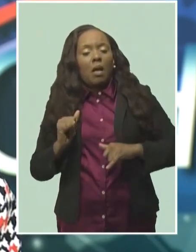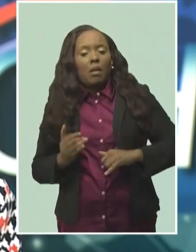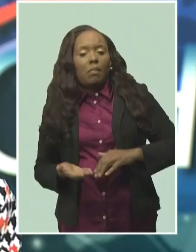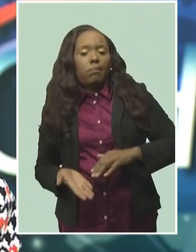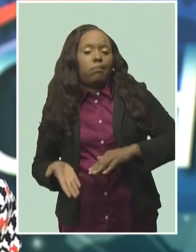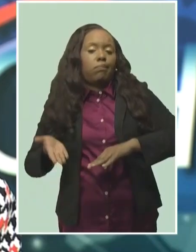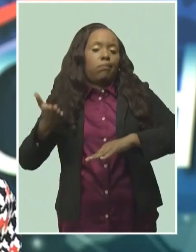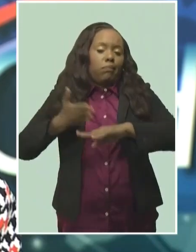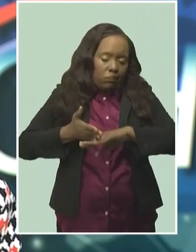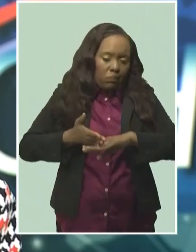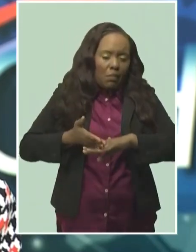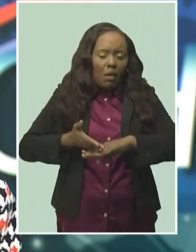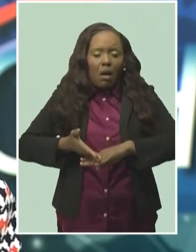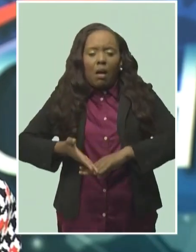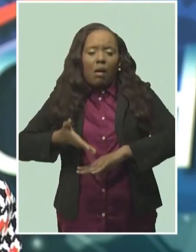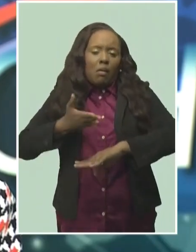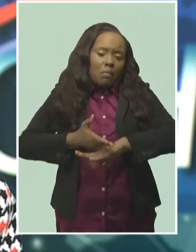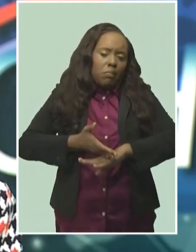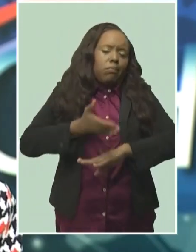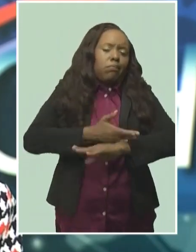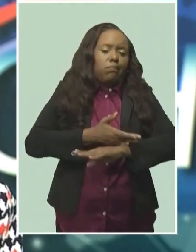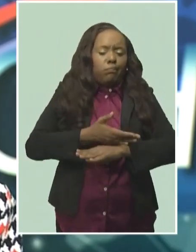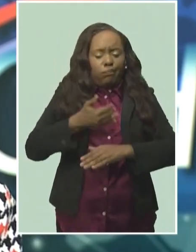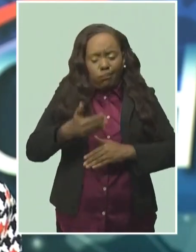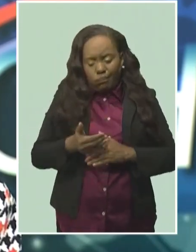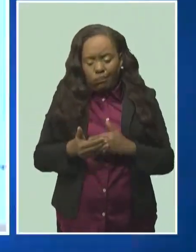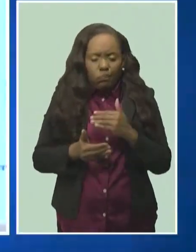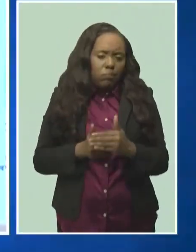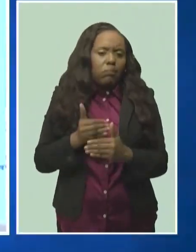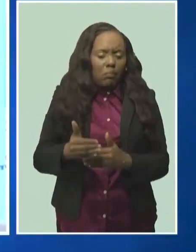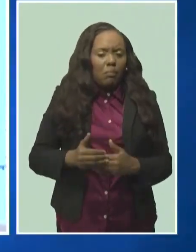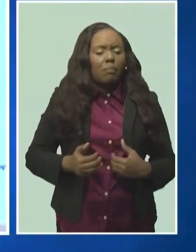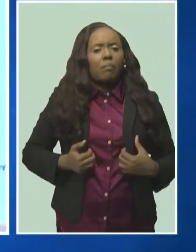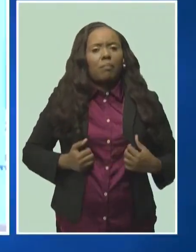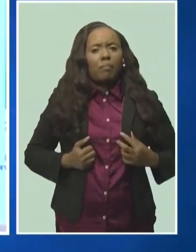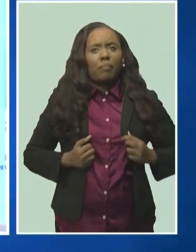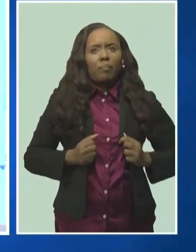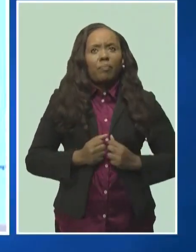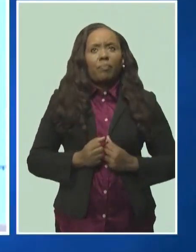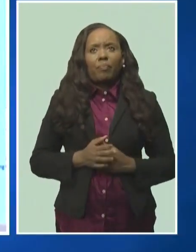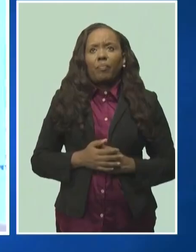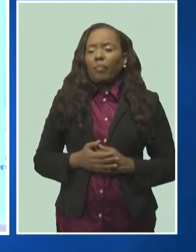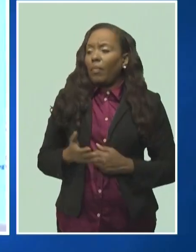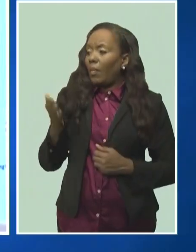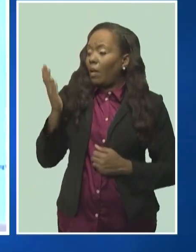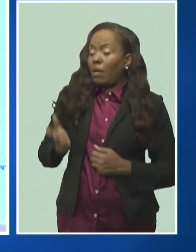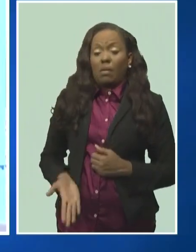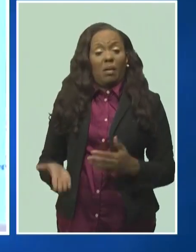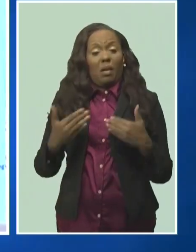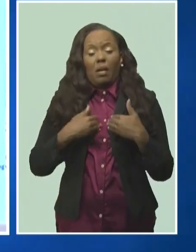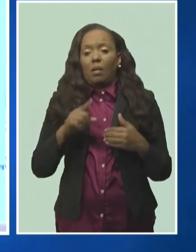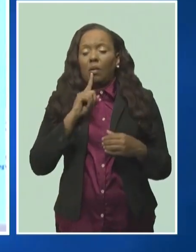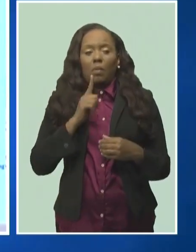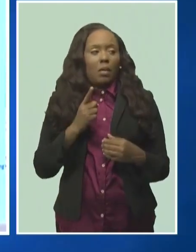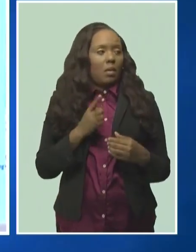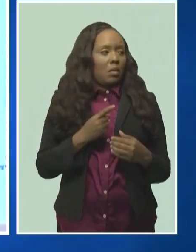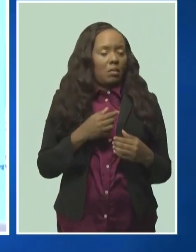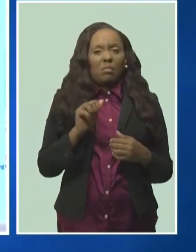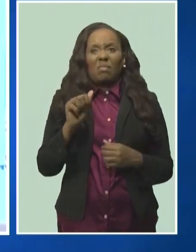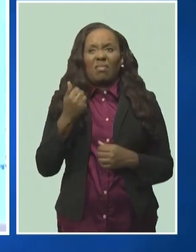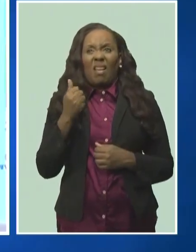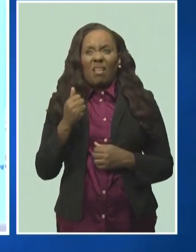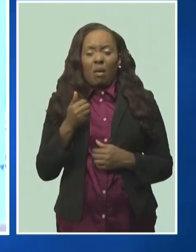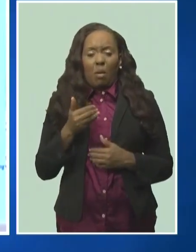was able to bounce back with great vigor. We've had 10 quarters of strong economic growth. The